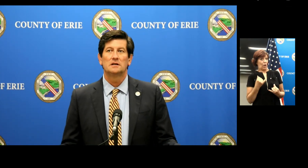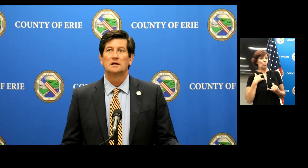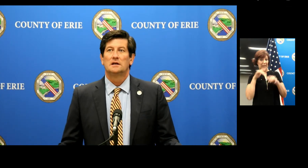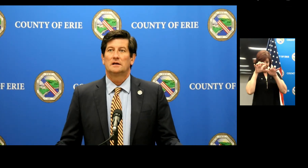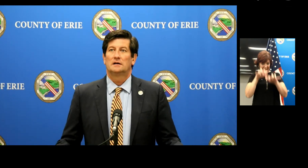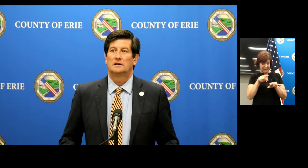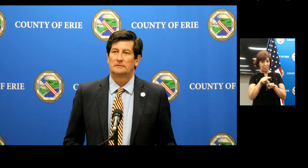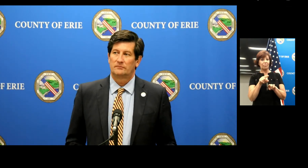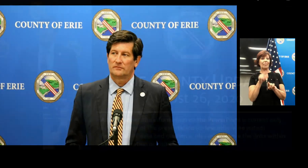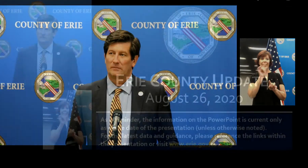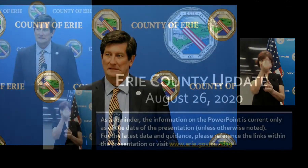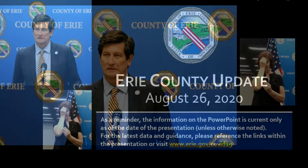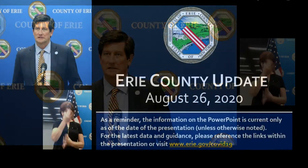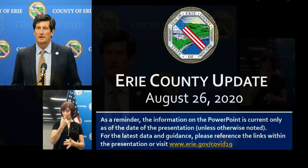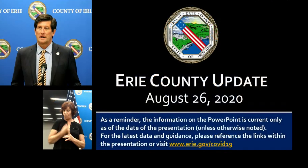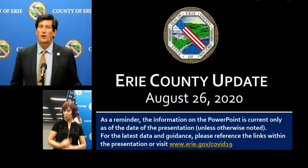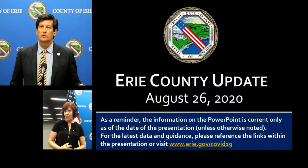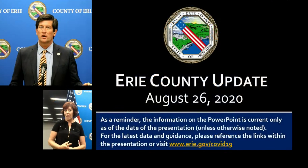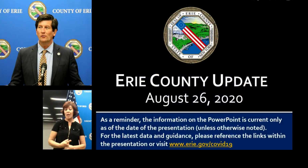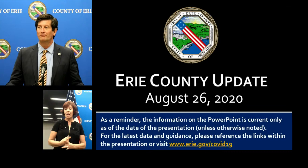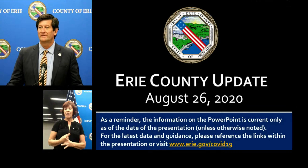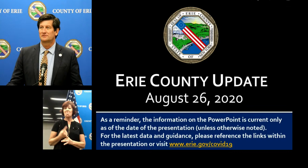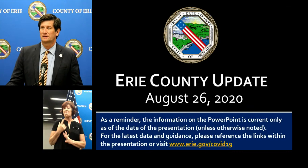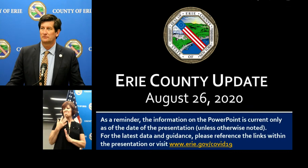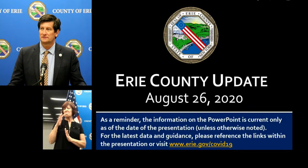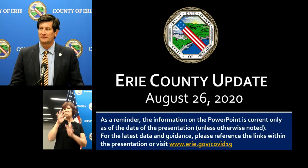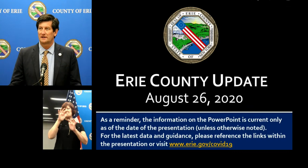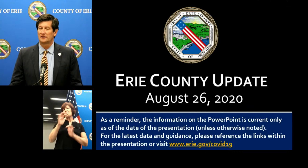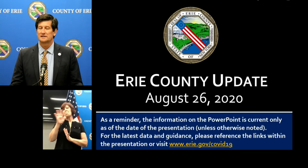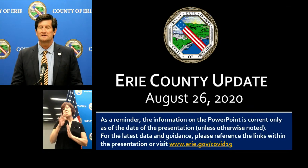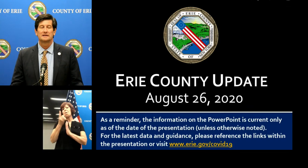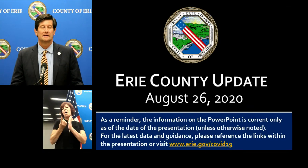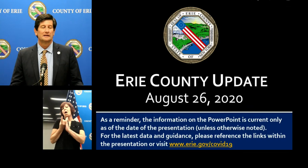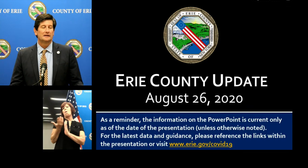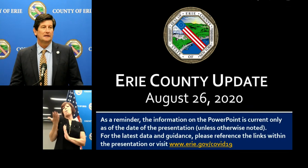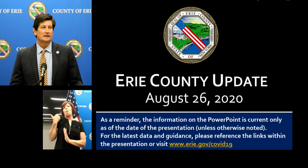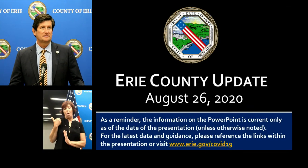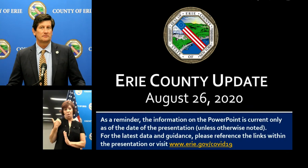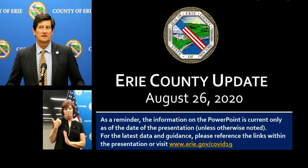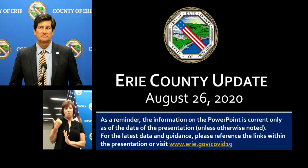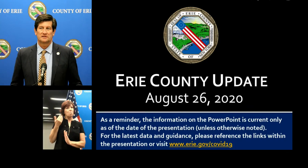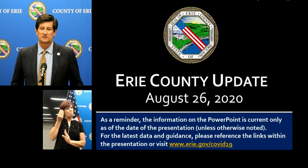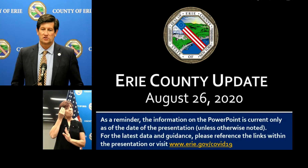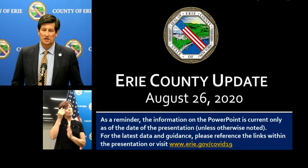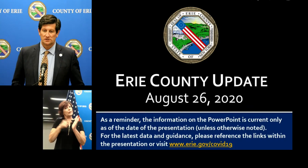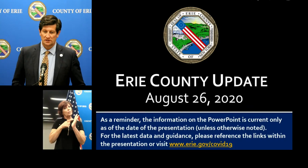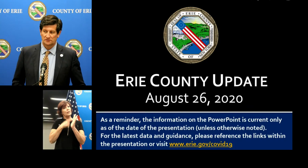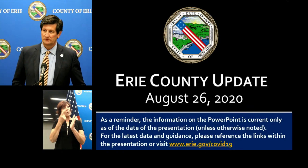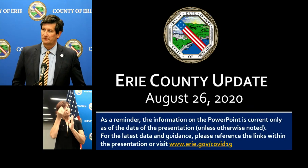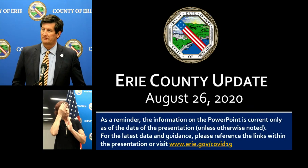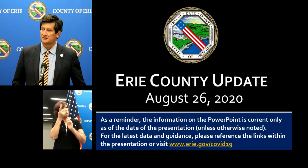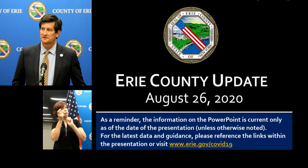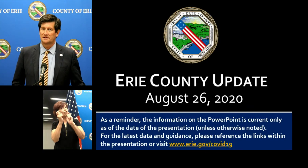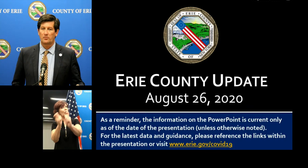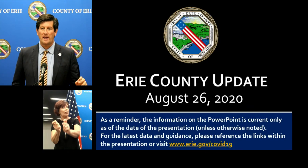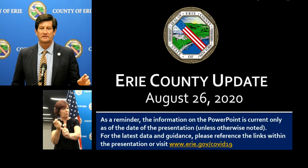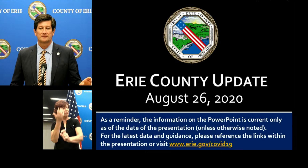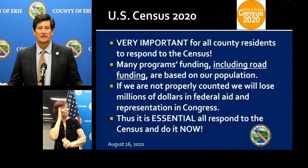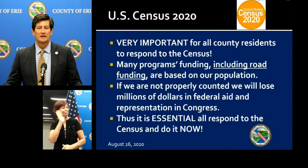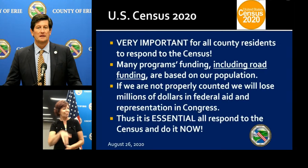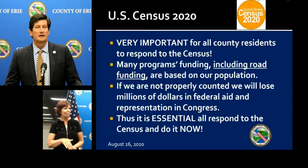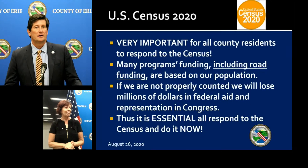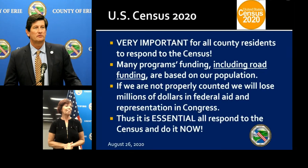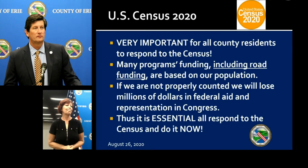presentation. Basically about an hour ago is when it was finalized. And sometimes things change, as we've referenced in the